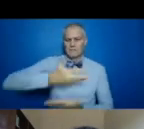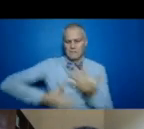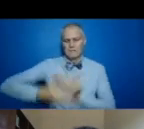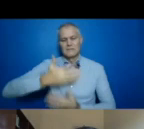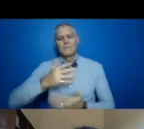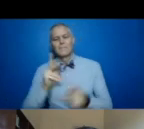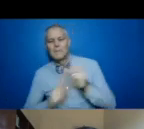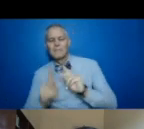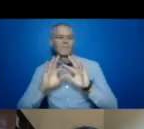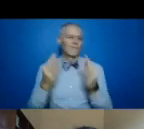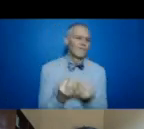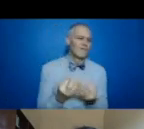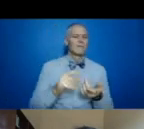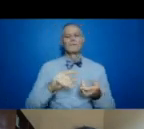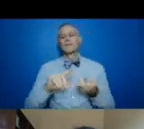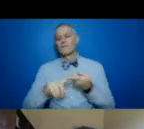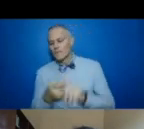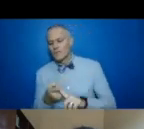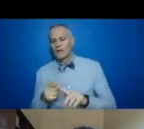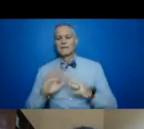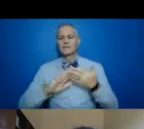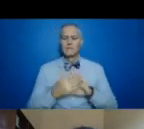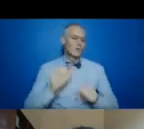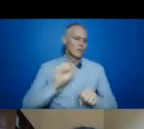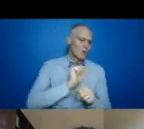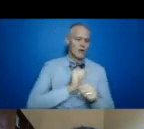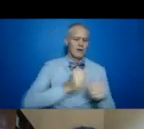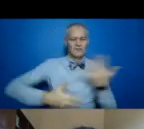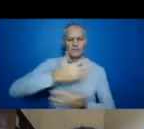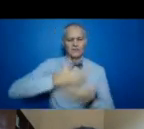their family, with their culture, with their community, in their work.